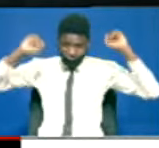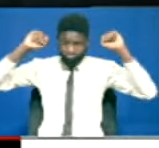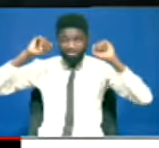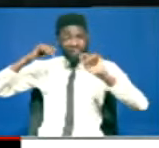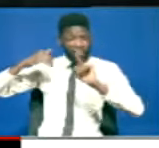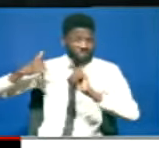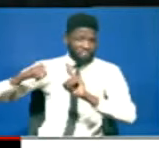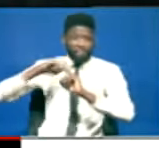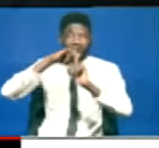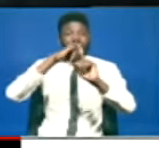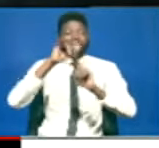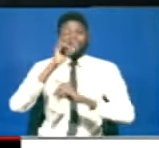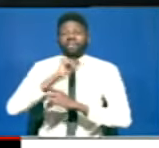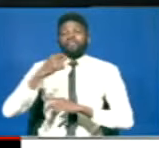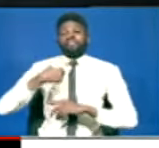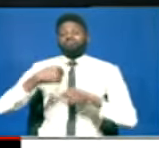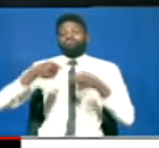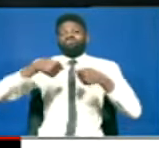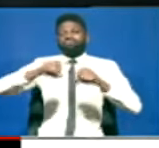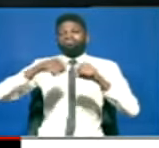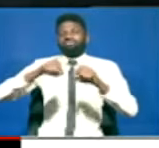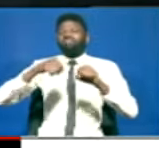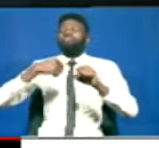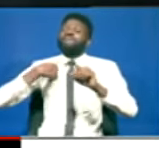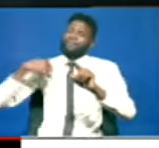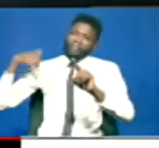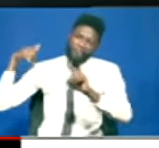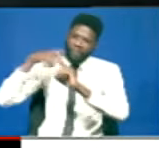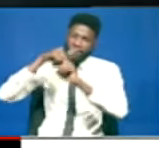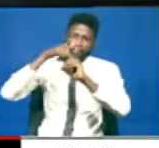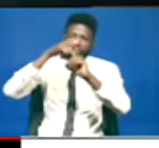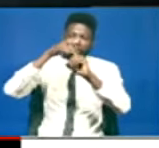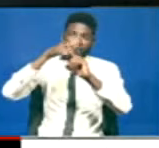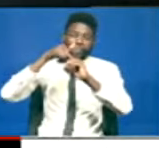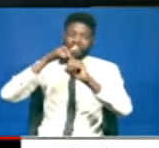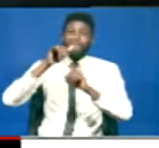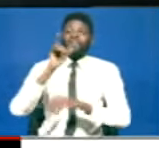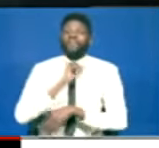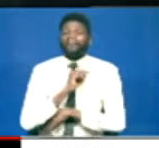It didn't talk of piki piki. I can go.